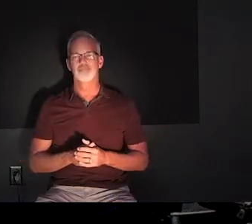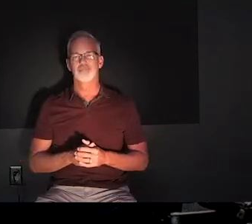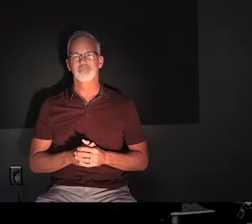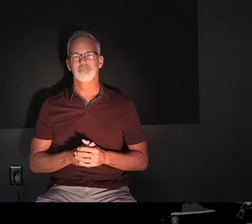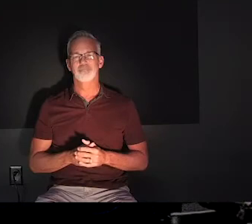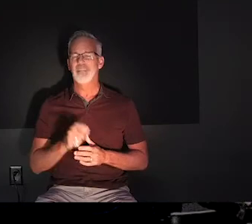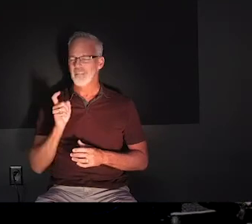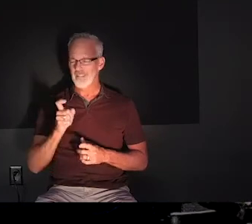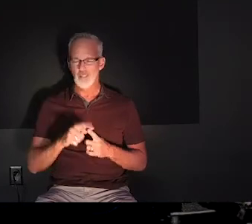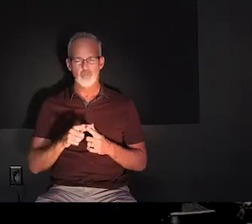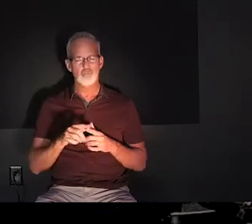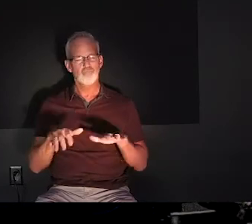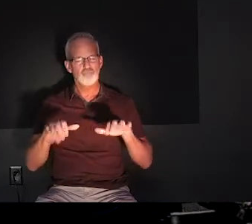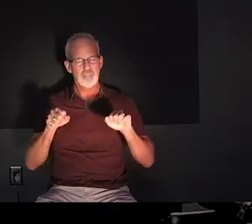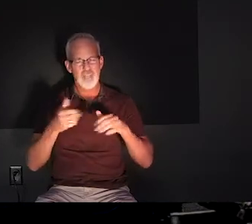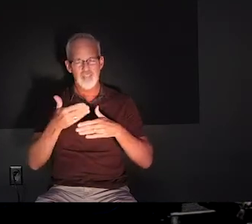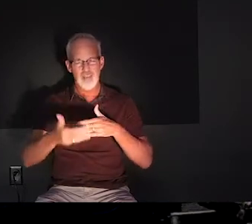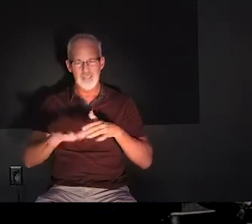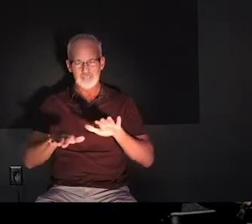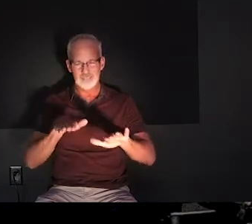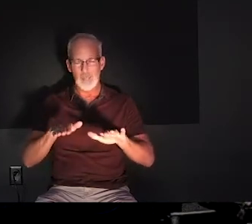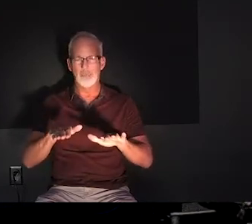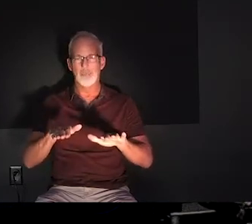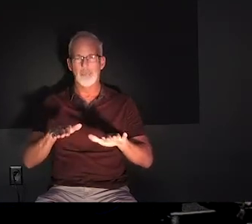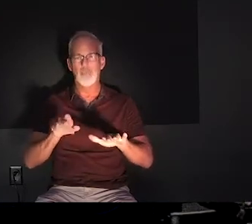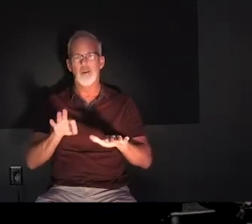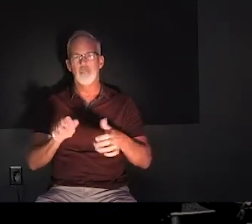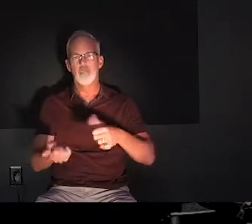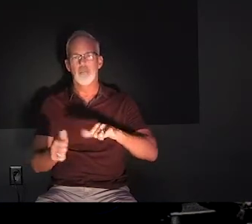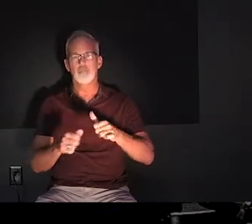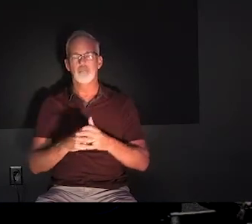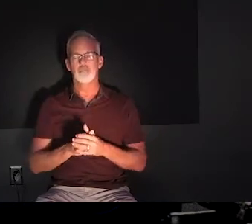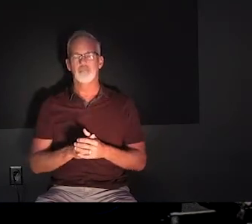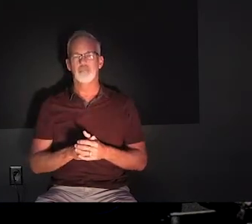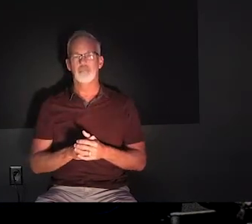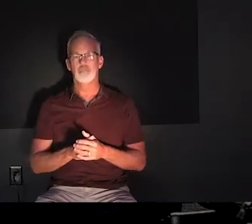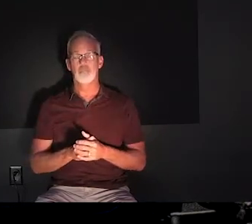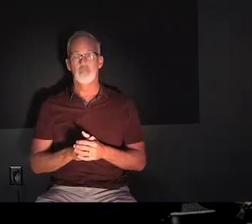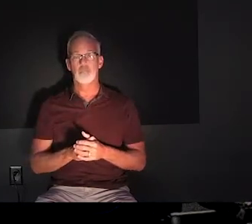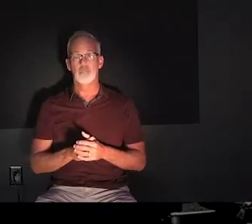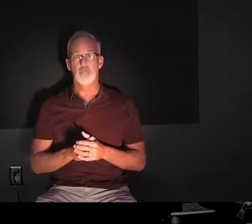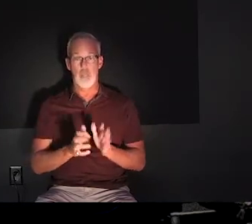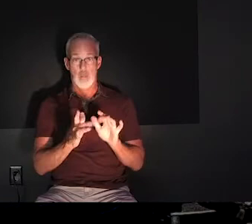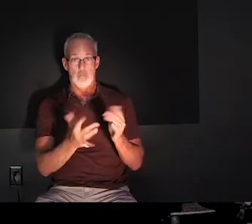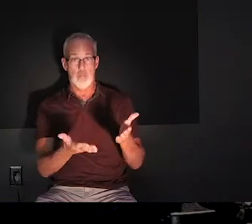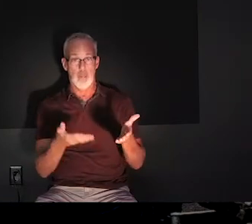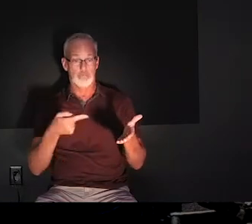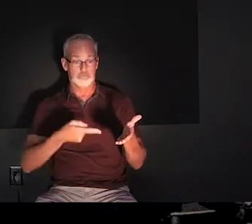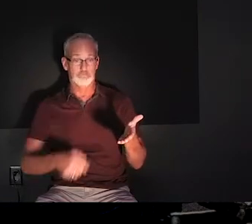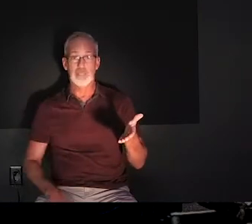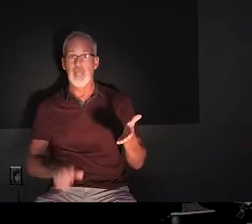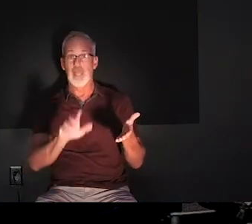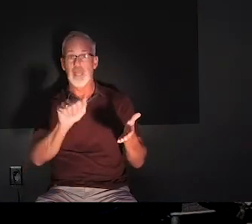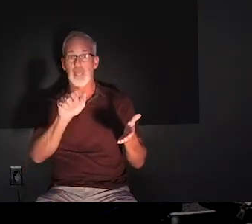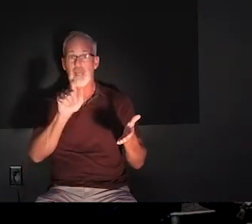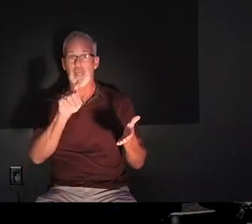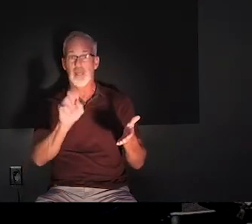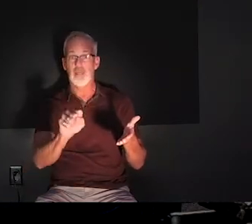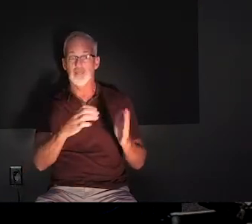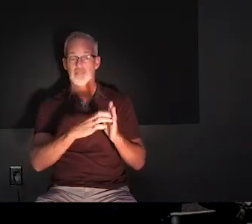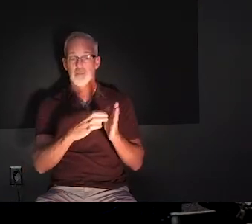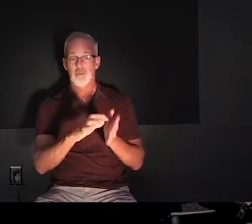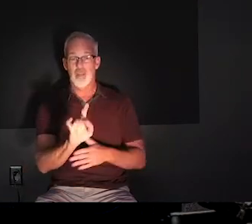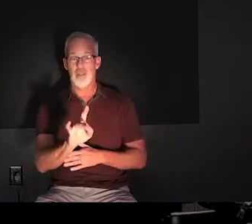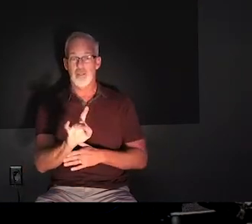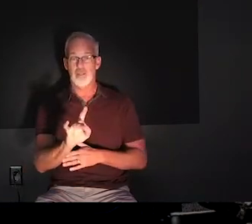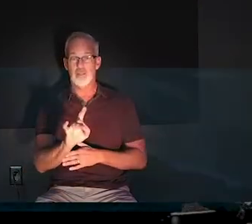and take that step of baptism. As a matter of fact, if you've got your Bibles, let's go to Acts chapter 8. In